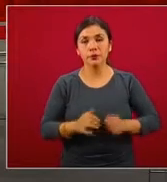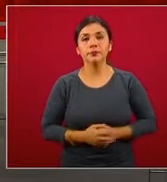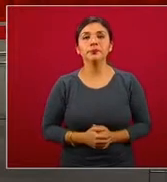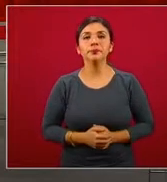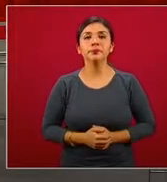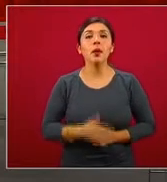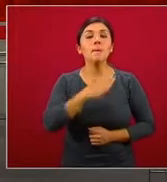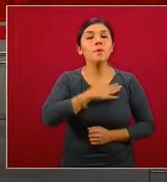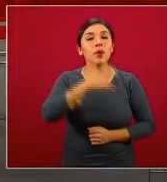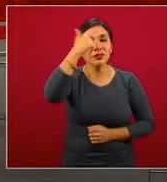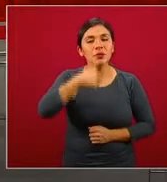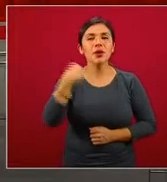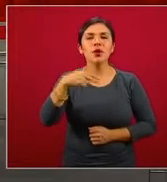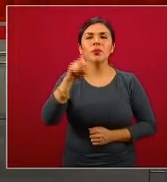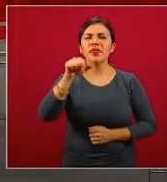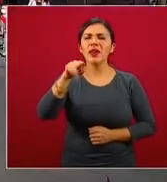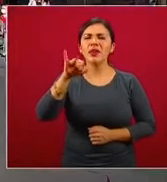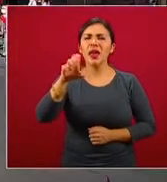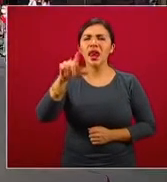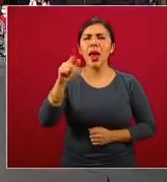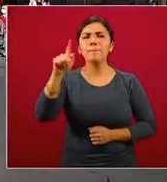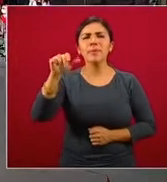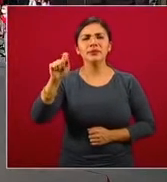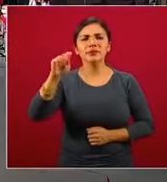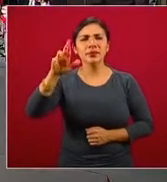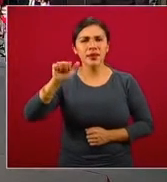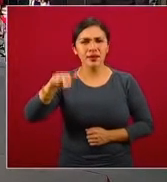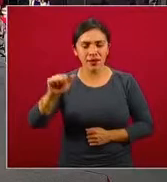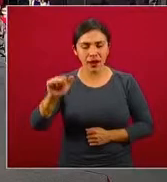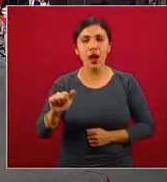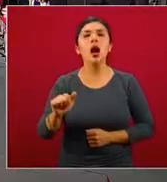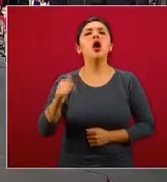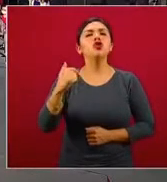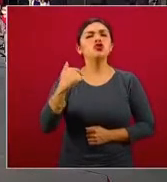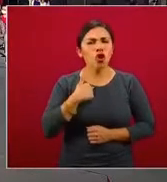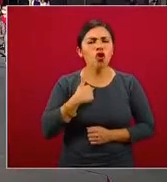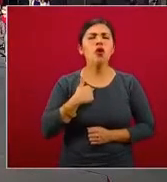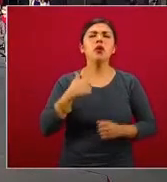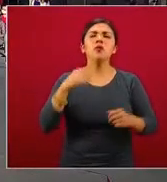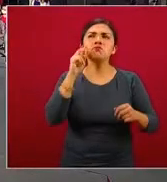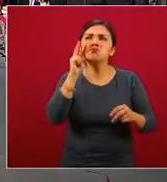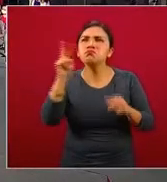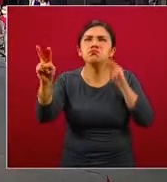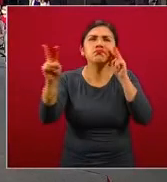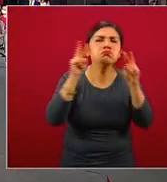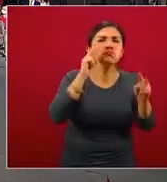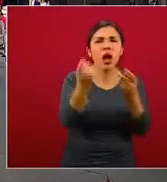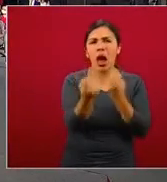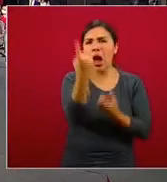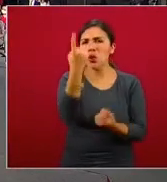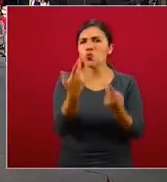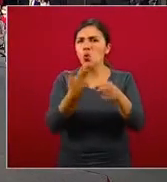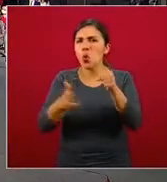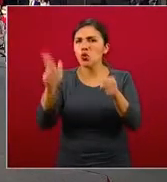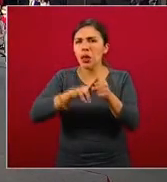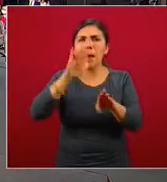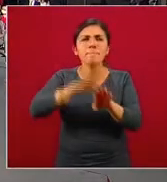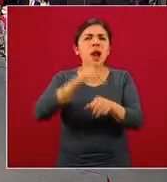the very beginning in collaboration with the school authorities. They are the ones who make those